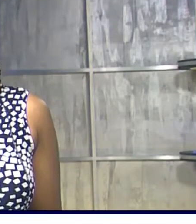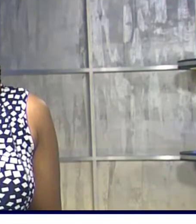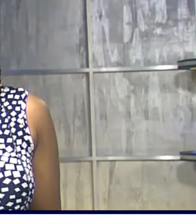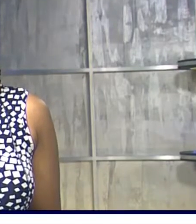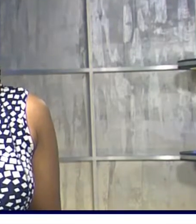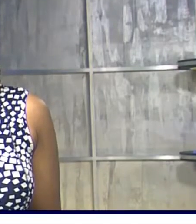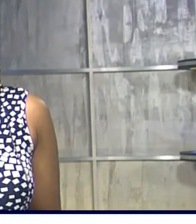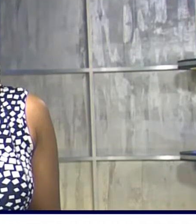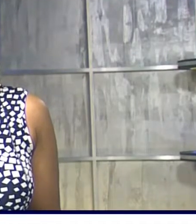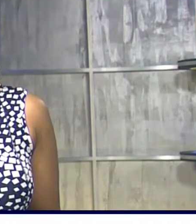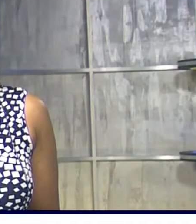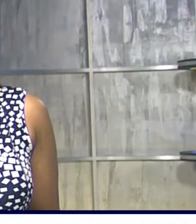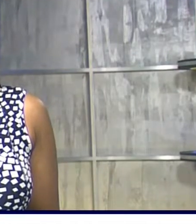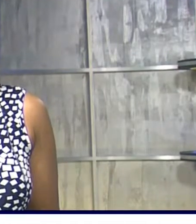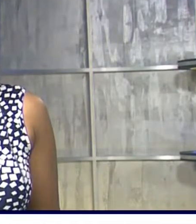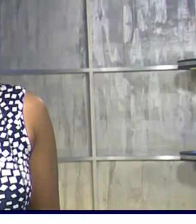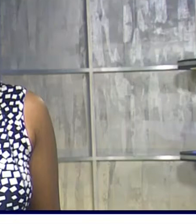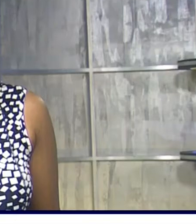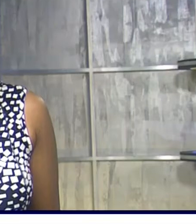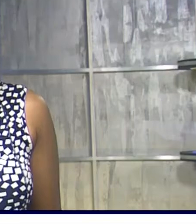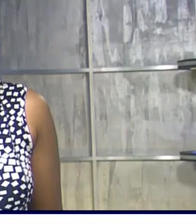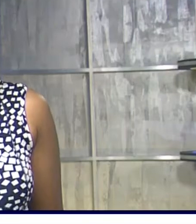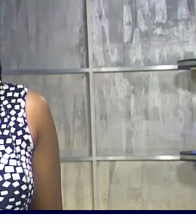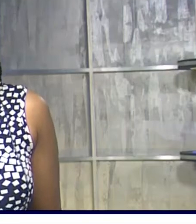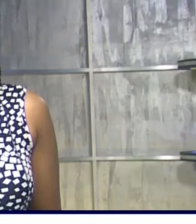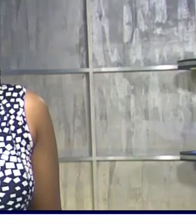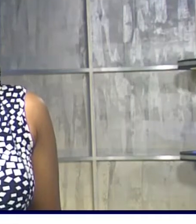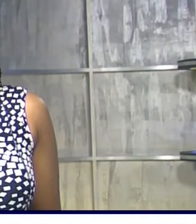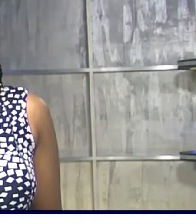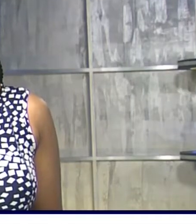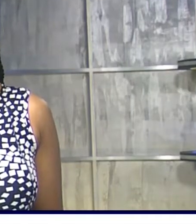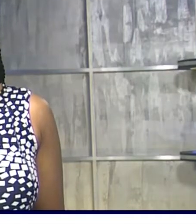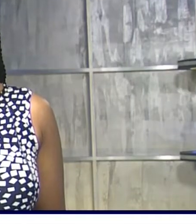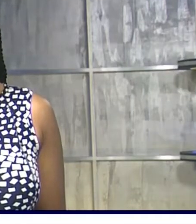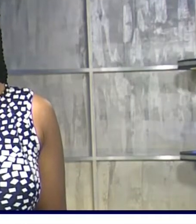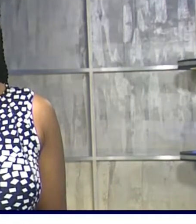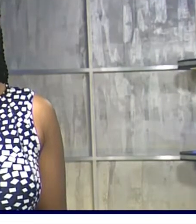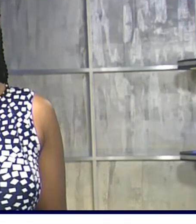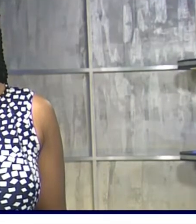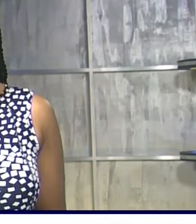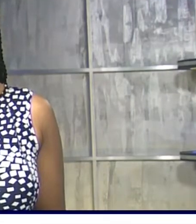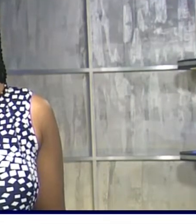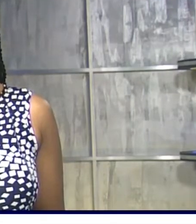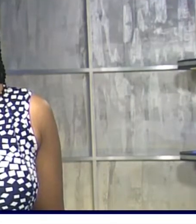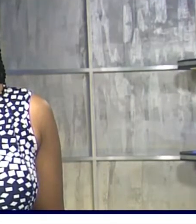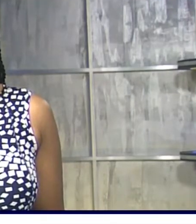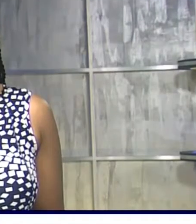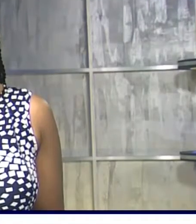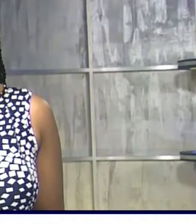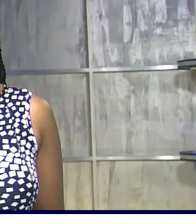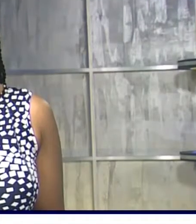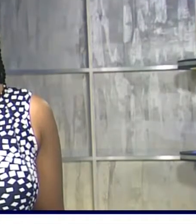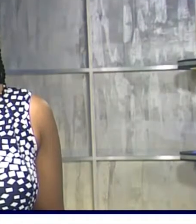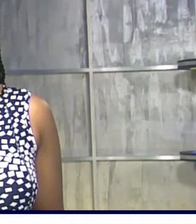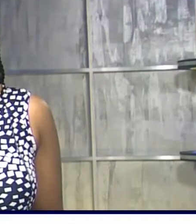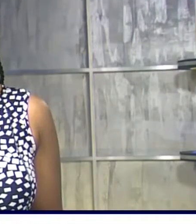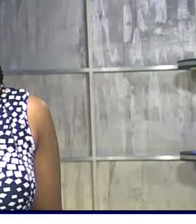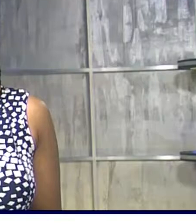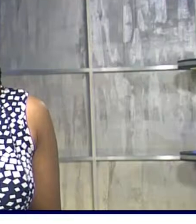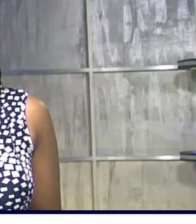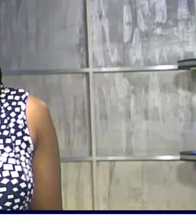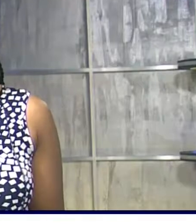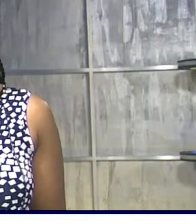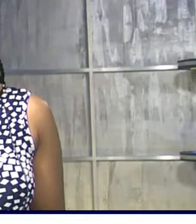Association praises the government's economic progress. And in sports, Combermere School, the best under-19 basketball team